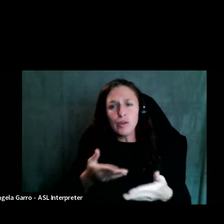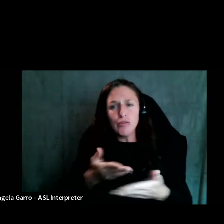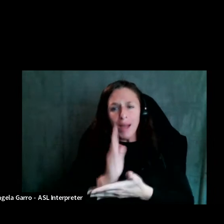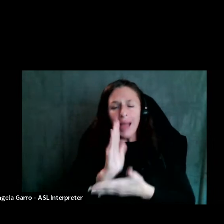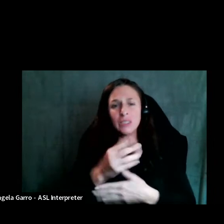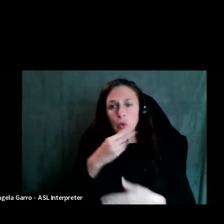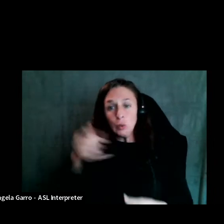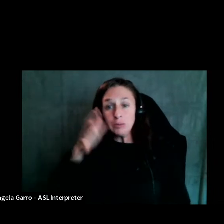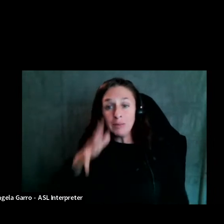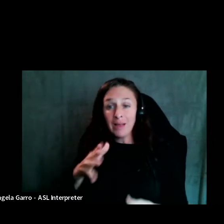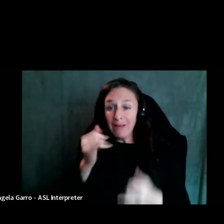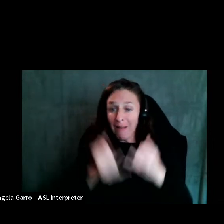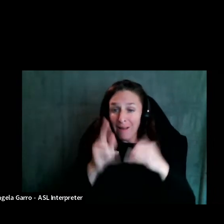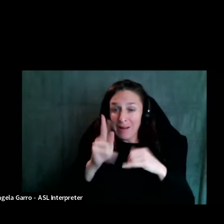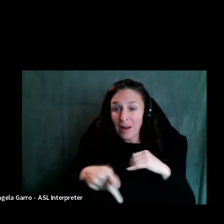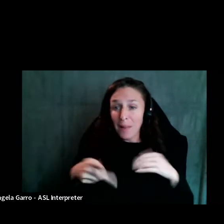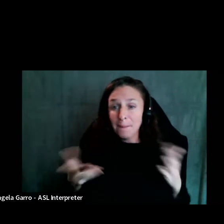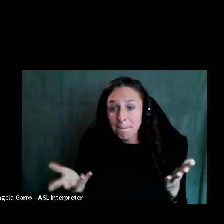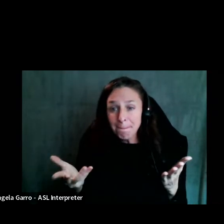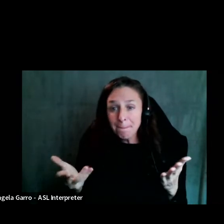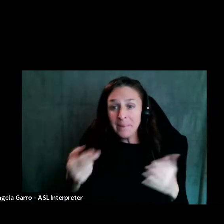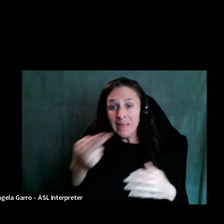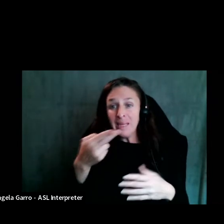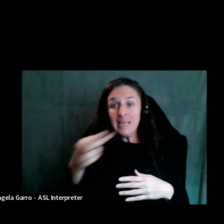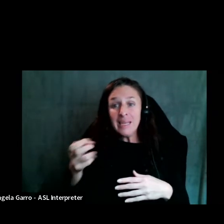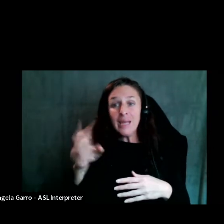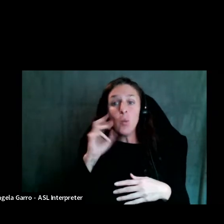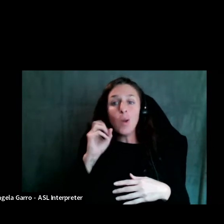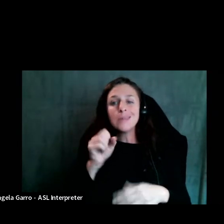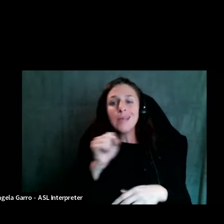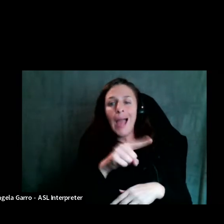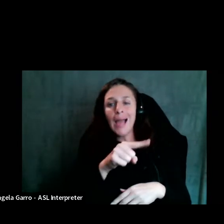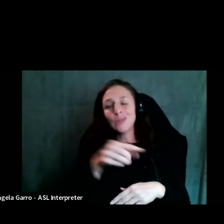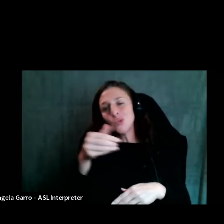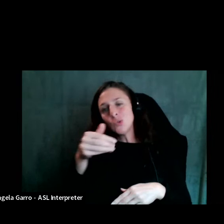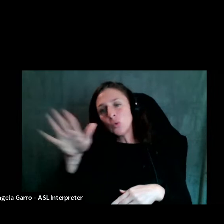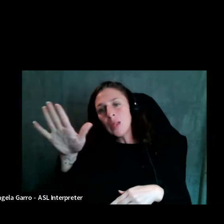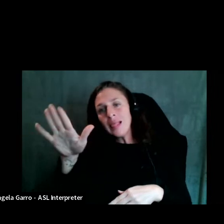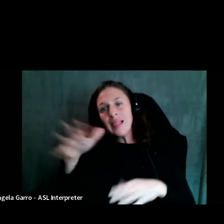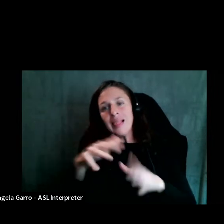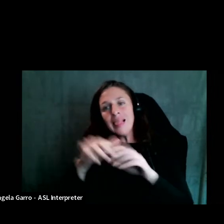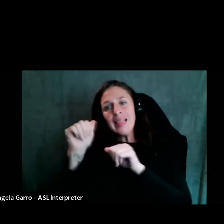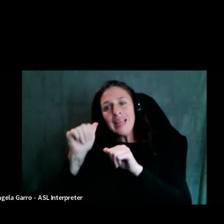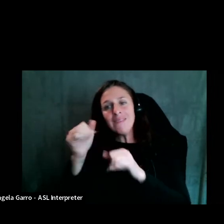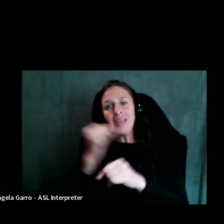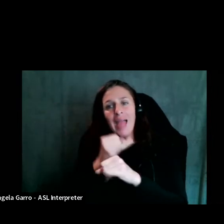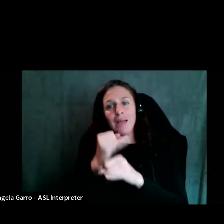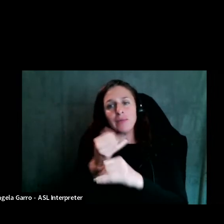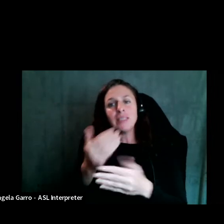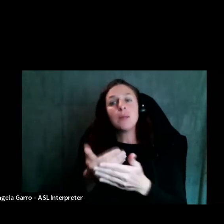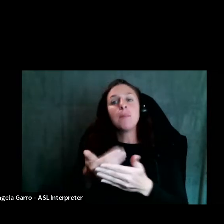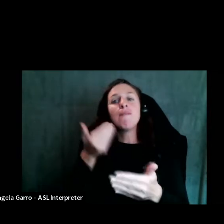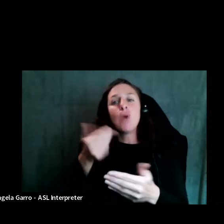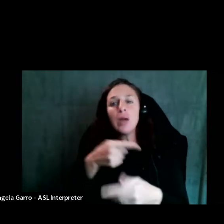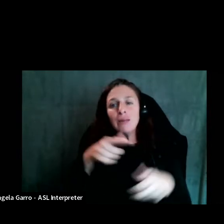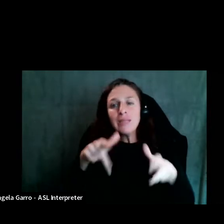It ended up that he was asked to leave campus before he can address a single